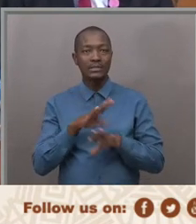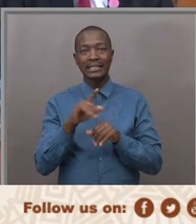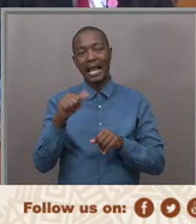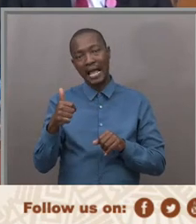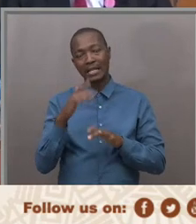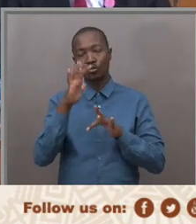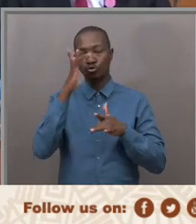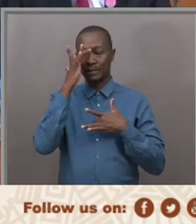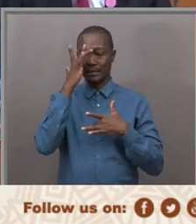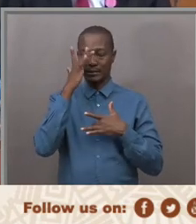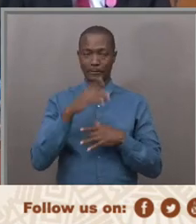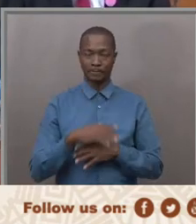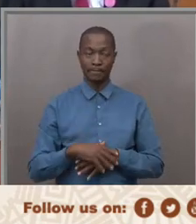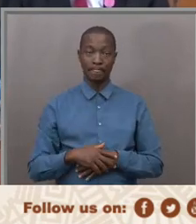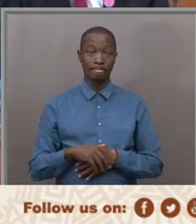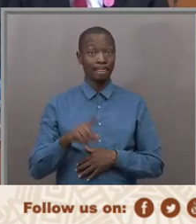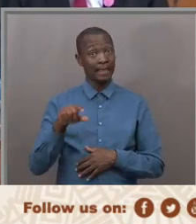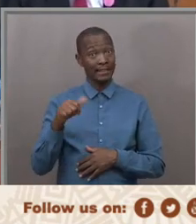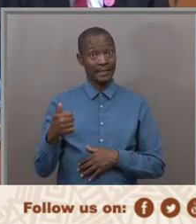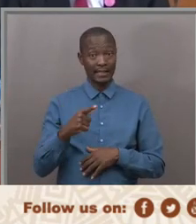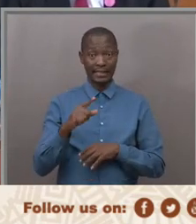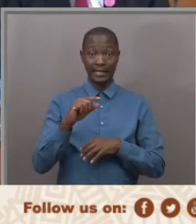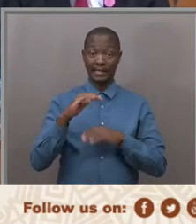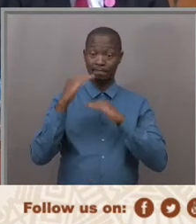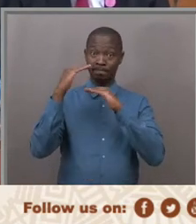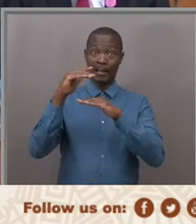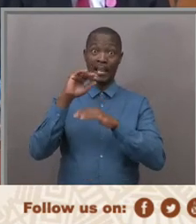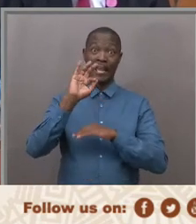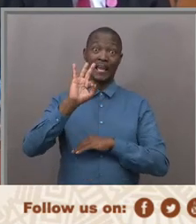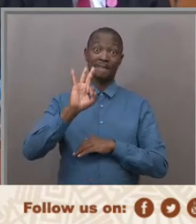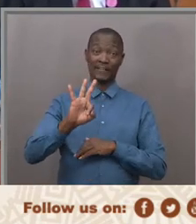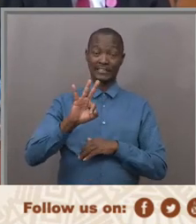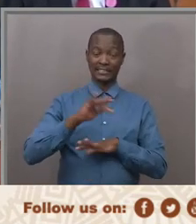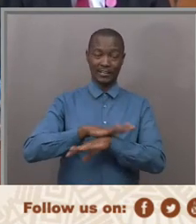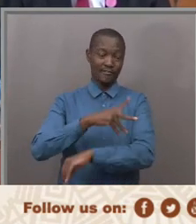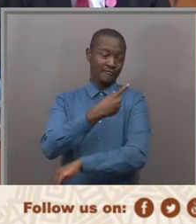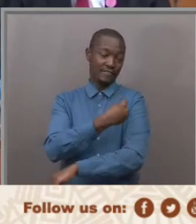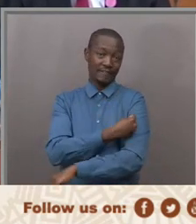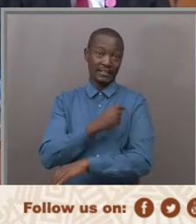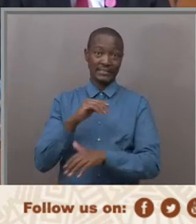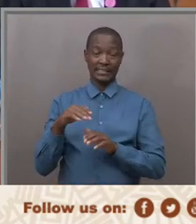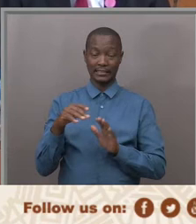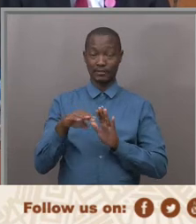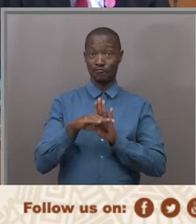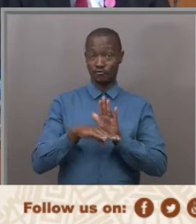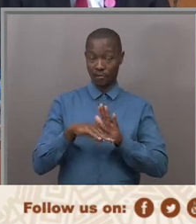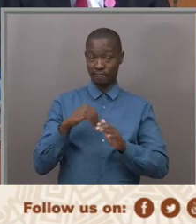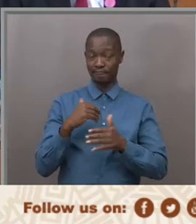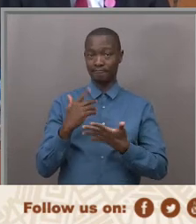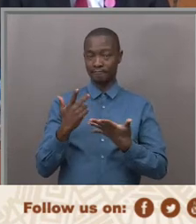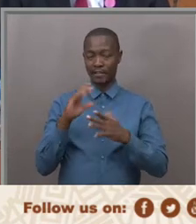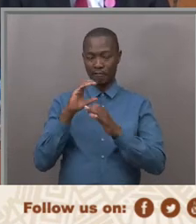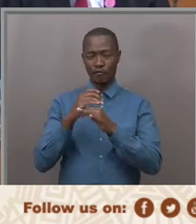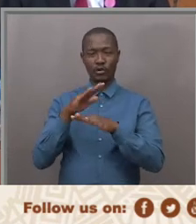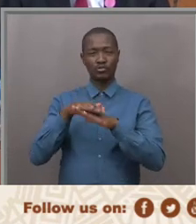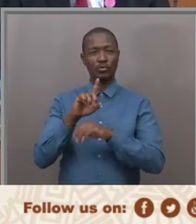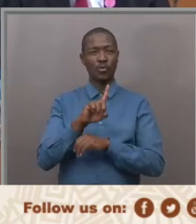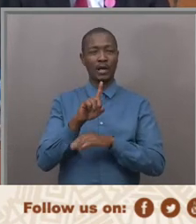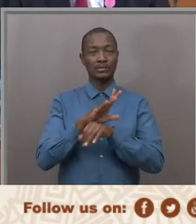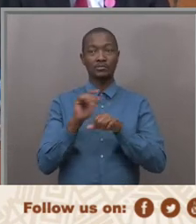comorbidities. We will then get to phase three of the vaccination program, which will focus on the rest of the